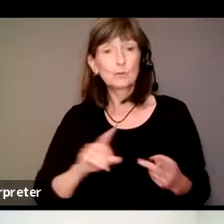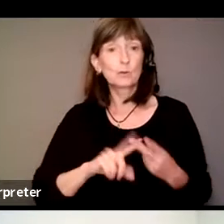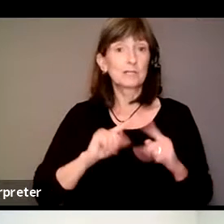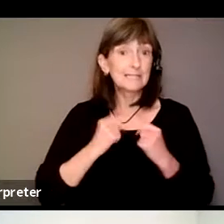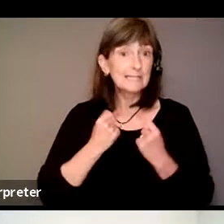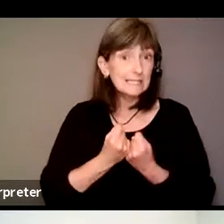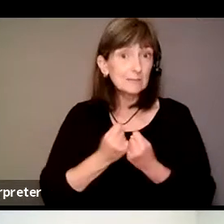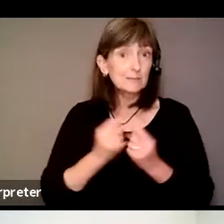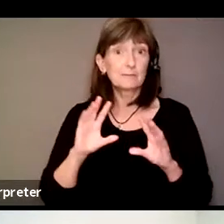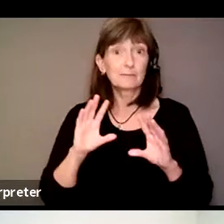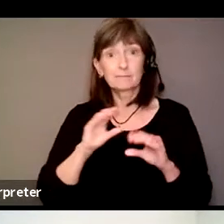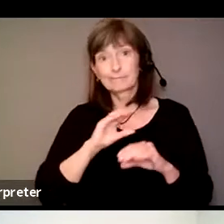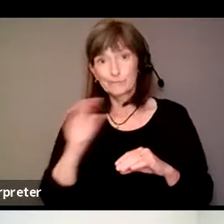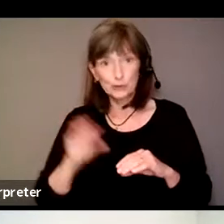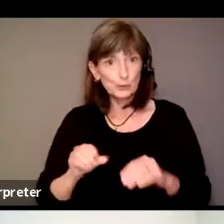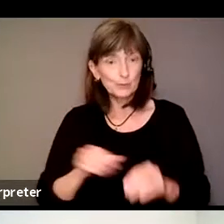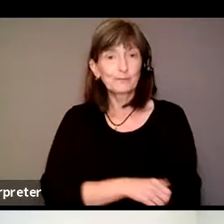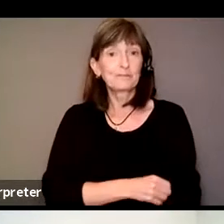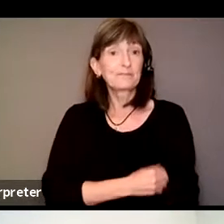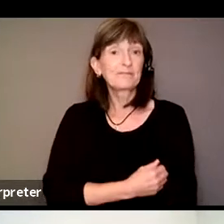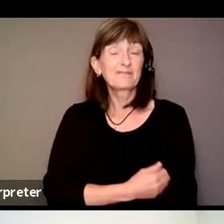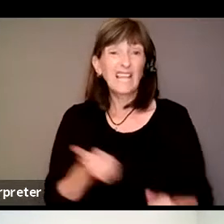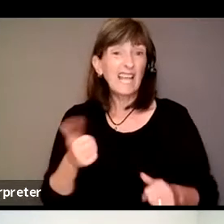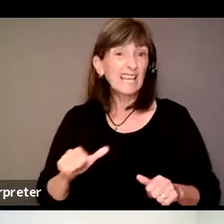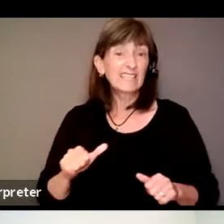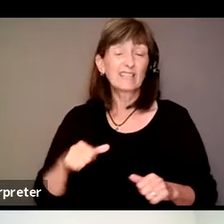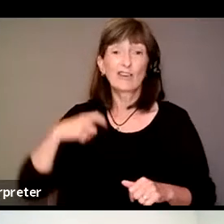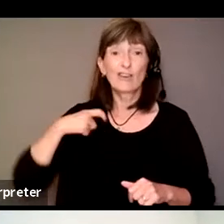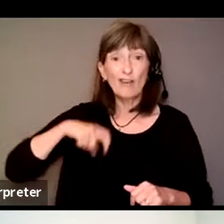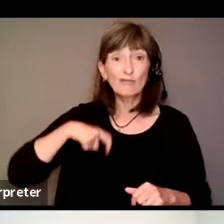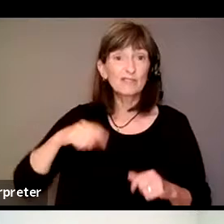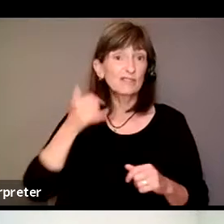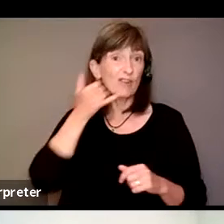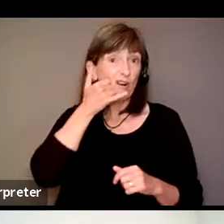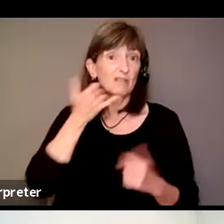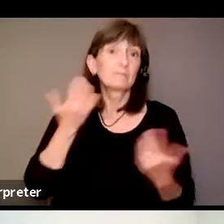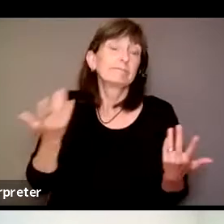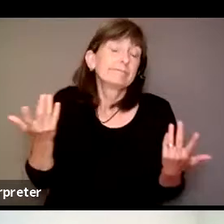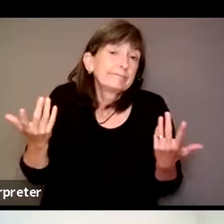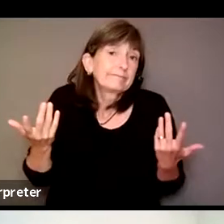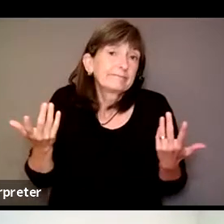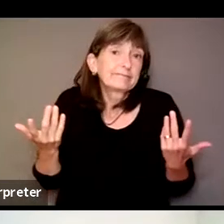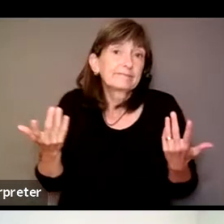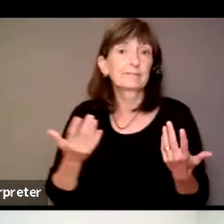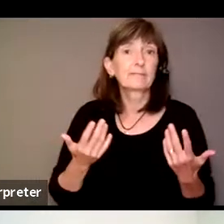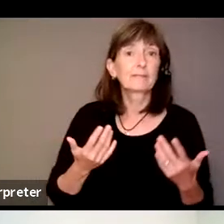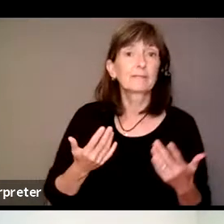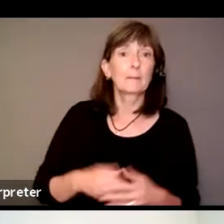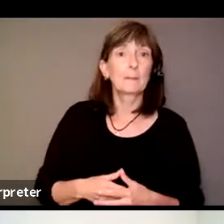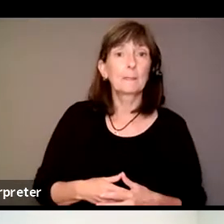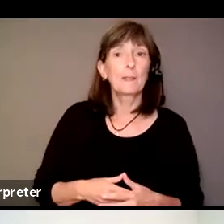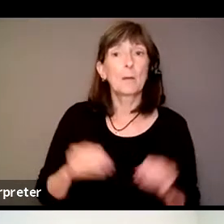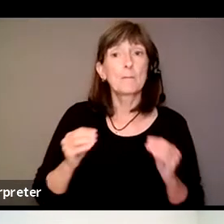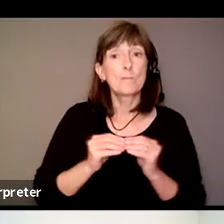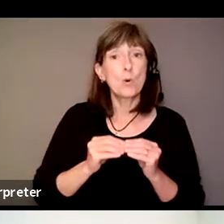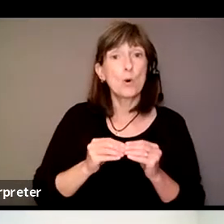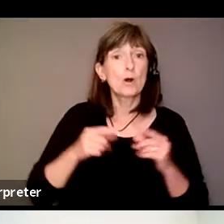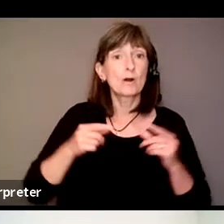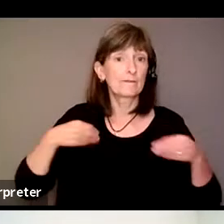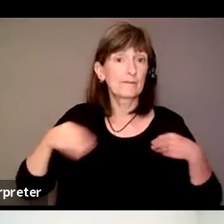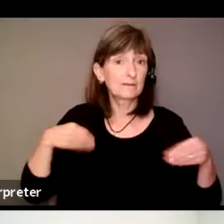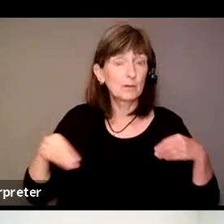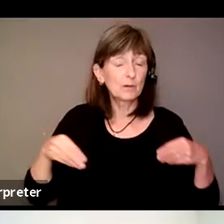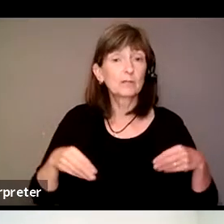know, however you want to be able to do that virtually, conference call, however. So I think if we make, you know, make women